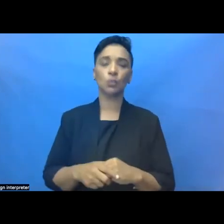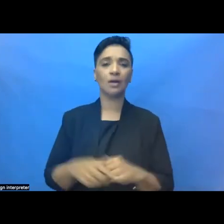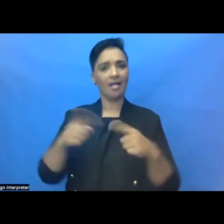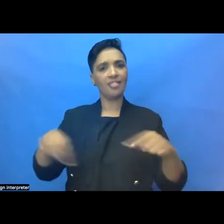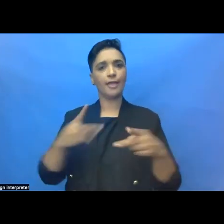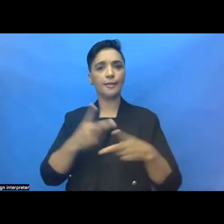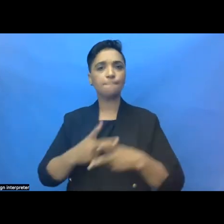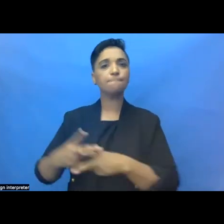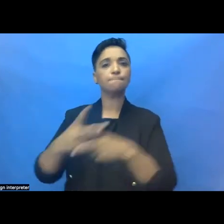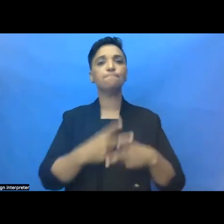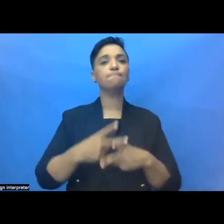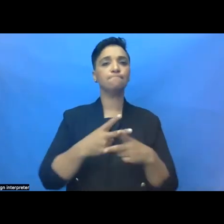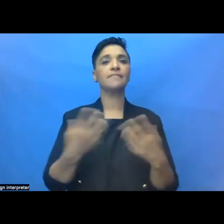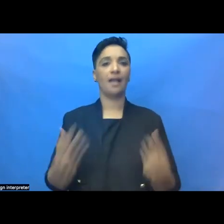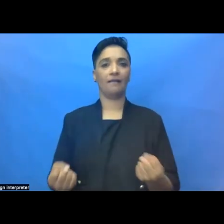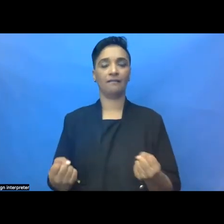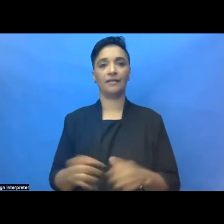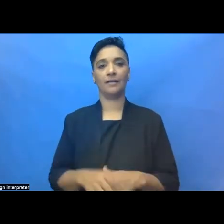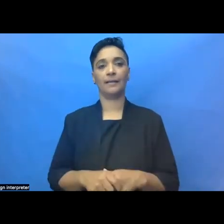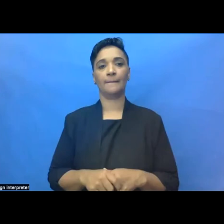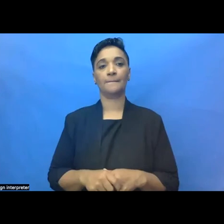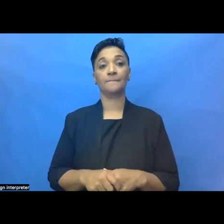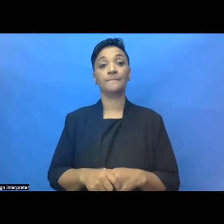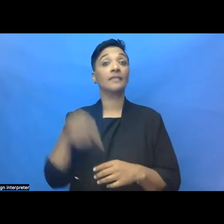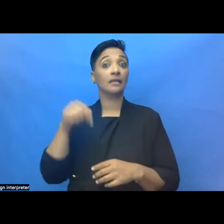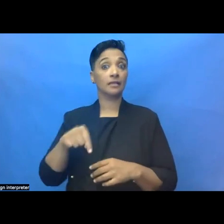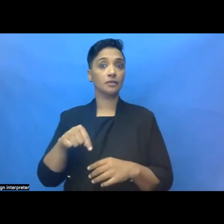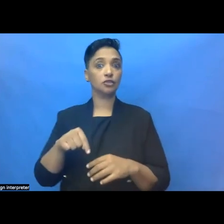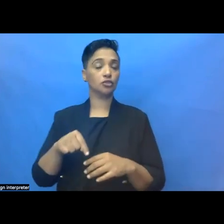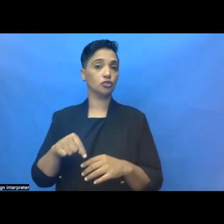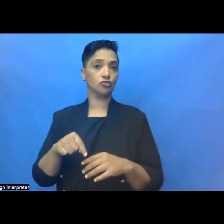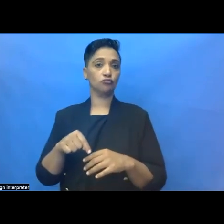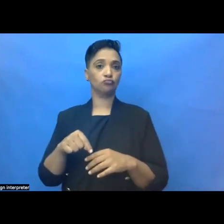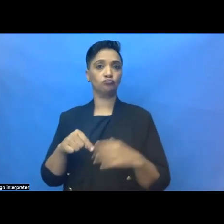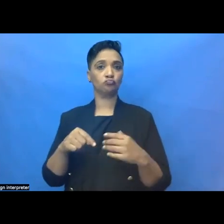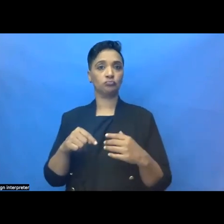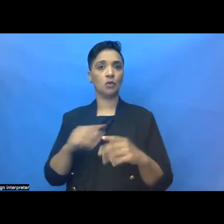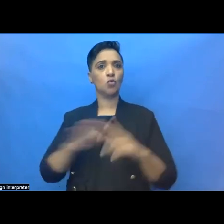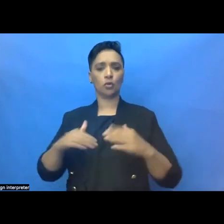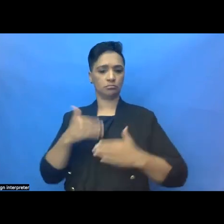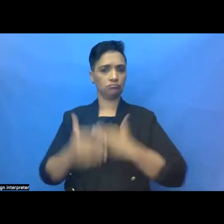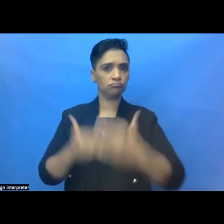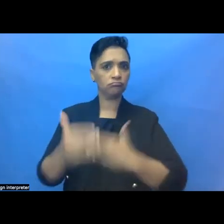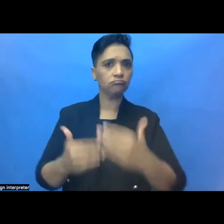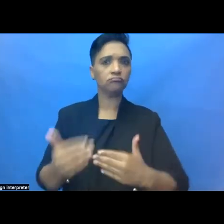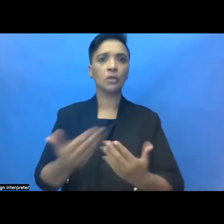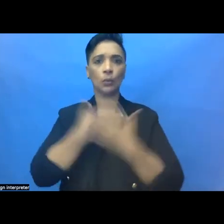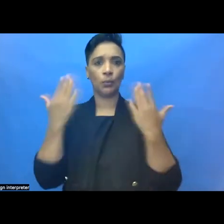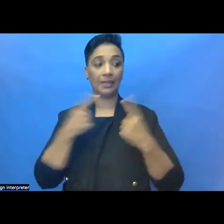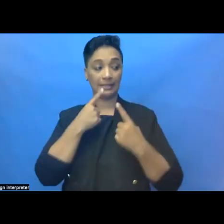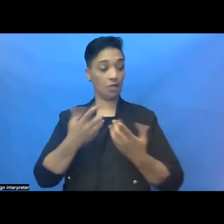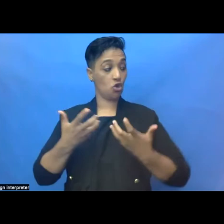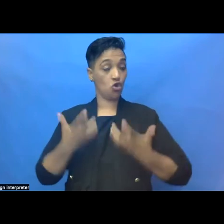etc., which is not always, the case, that resources are